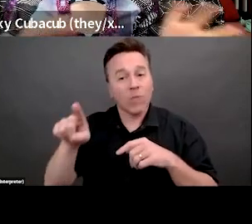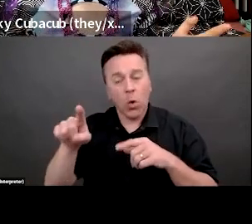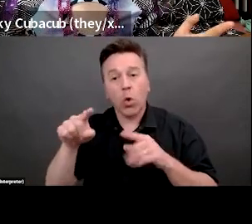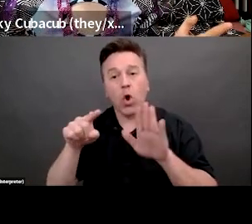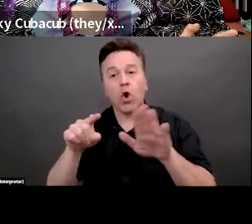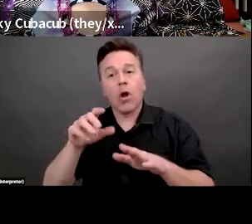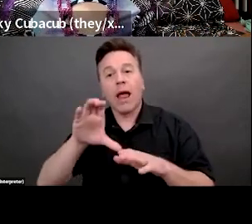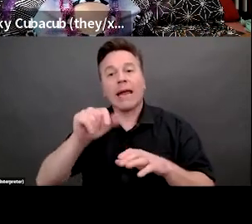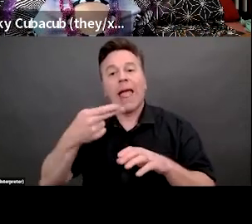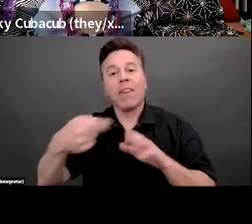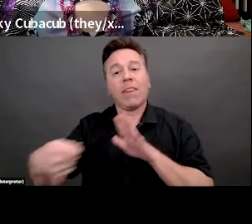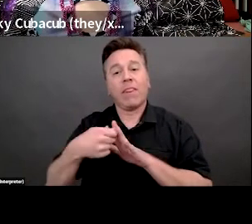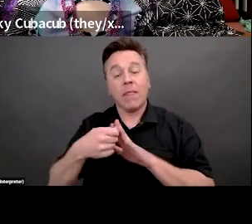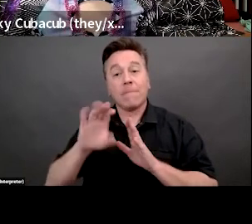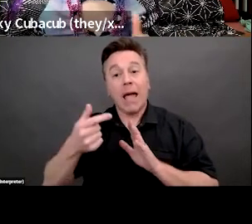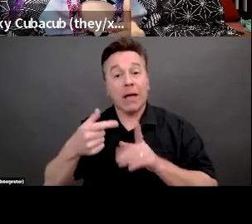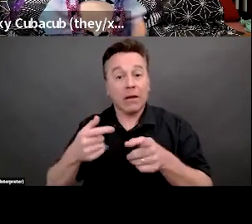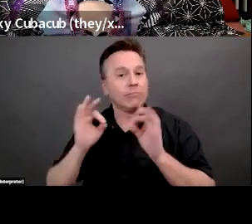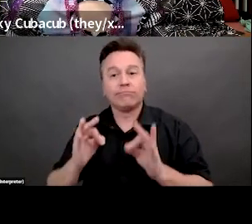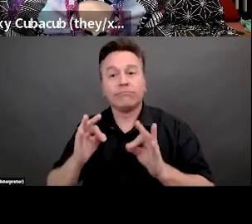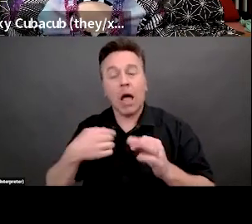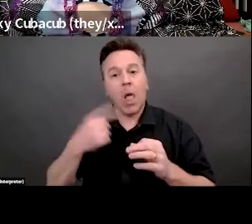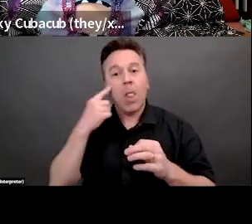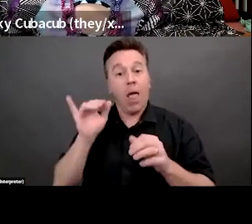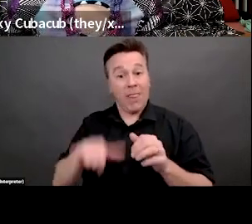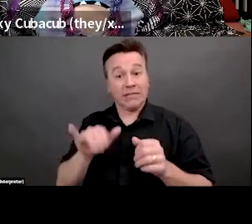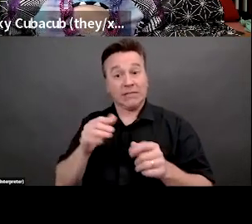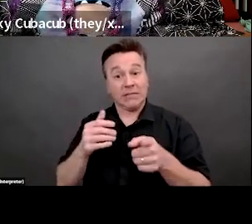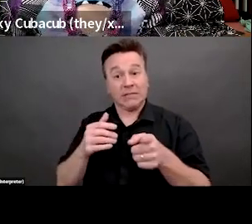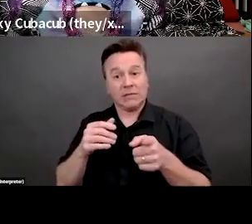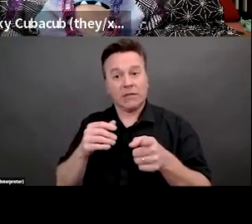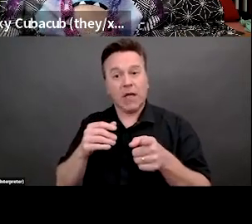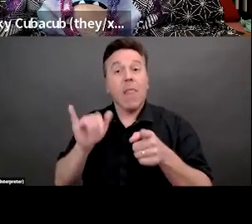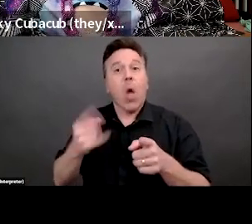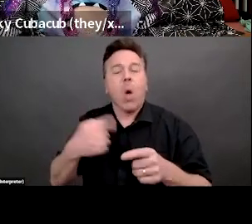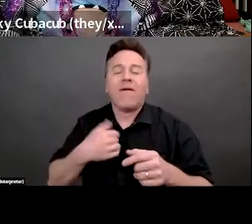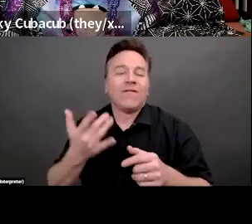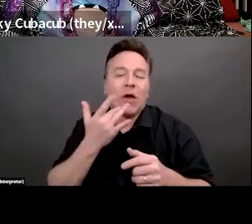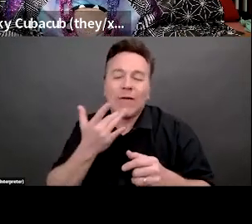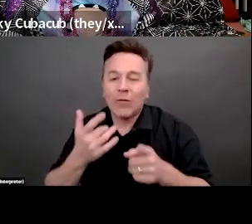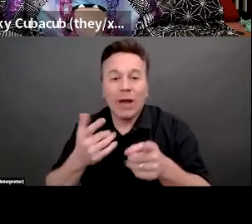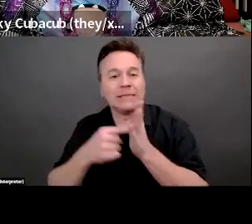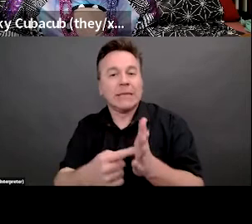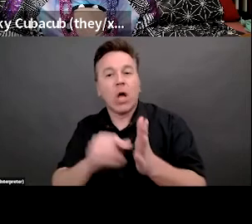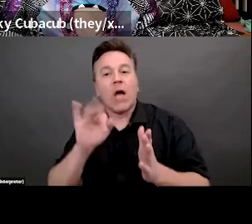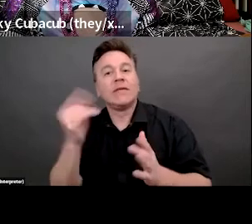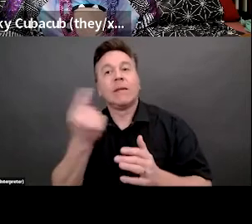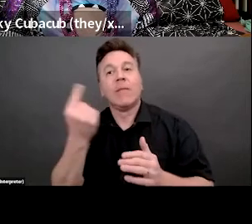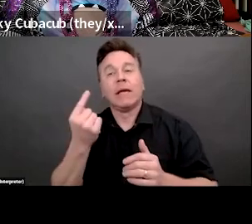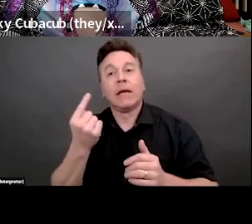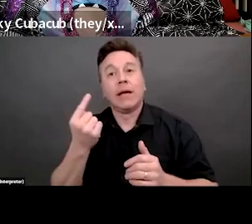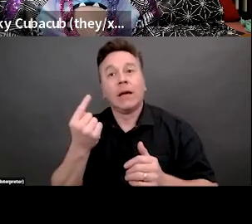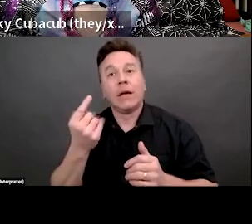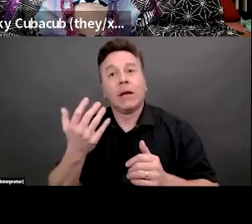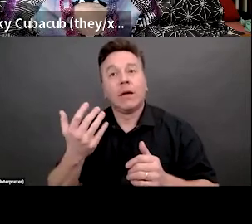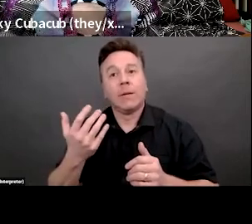her calf bag. So I thought that this is one of my favorite examples of something that was